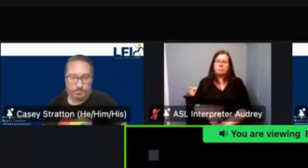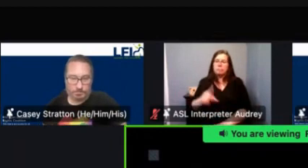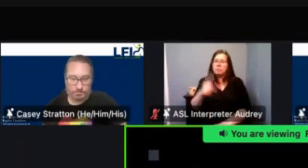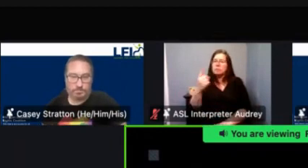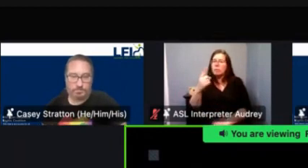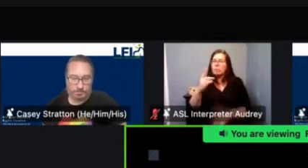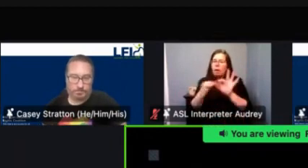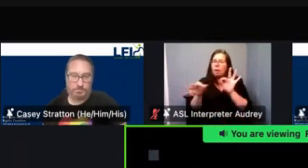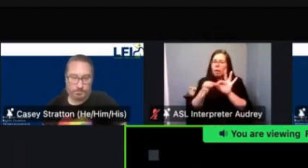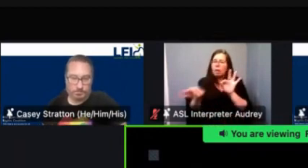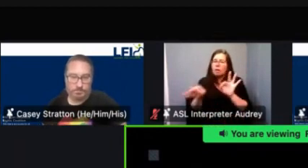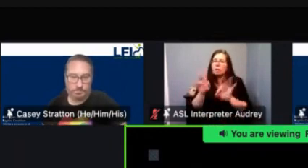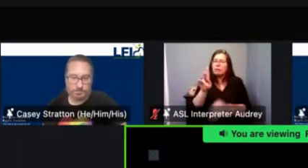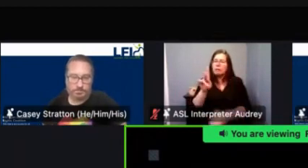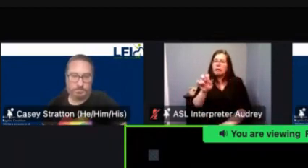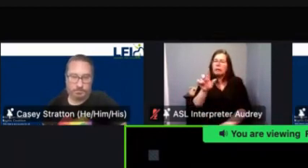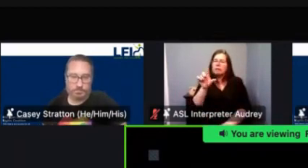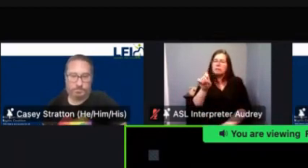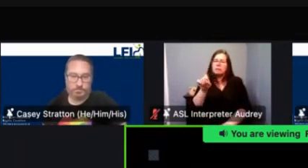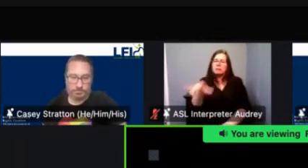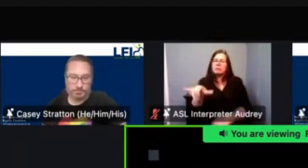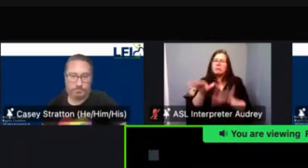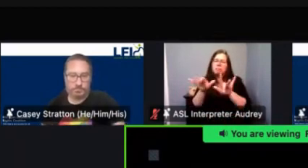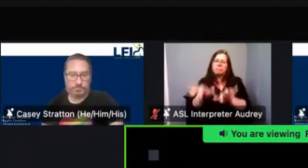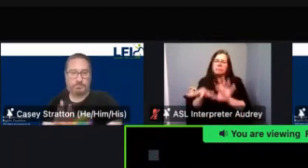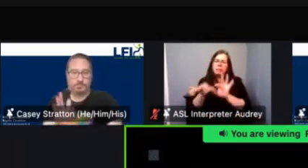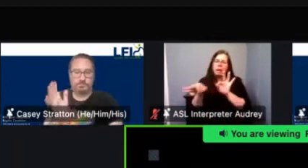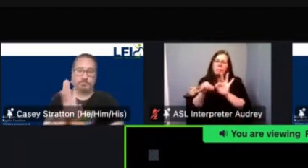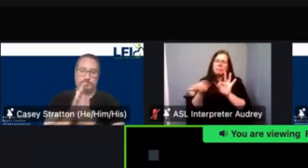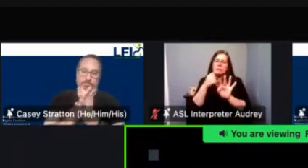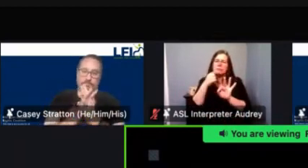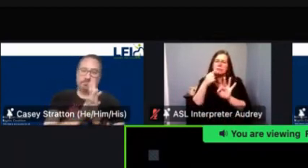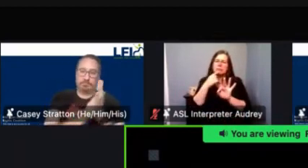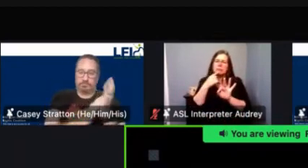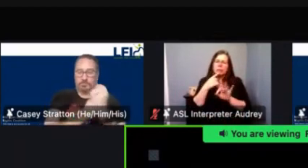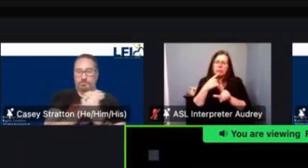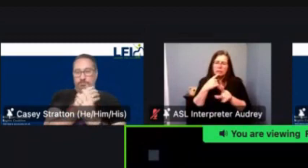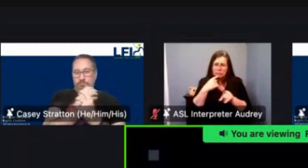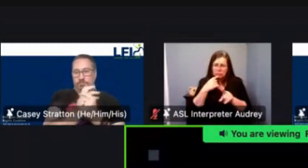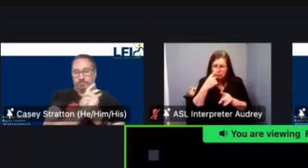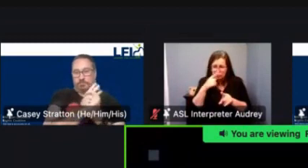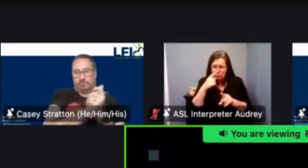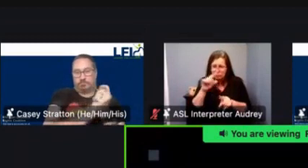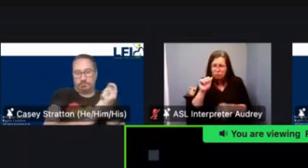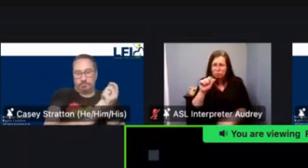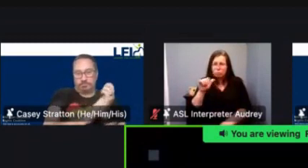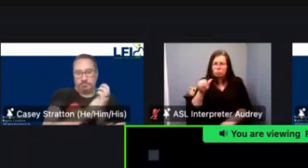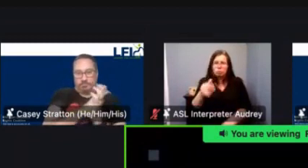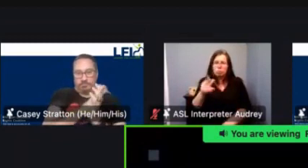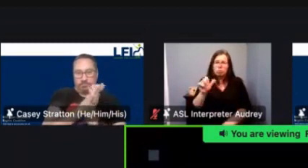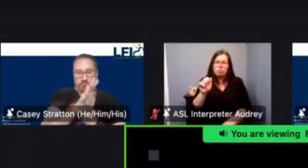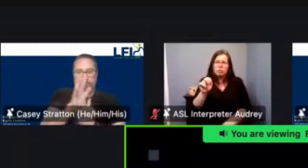And somebody else, Kelsey, at another point in history, H&A, could you read that, please?